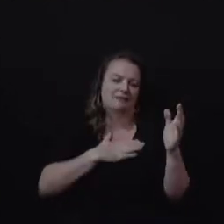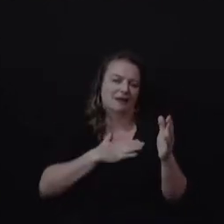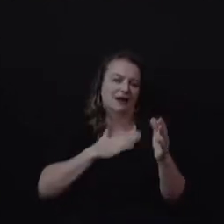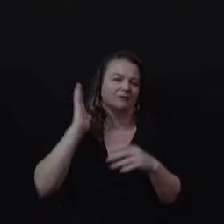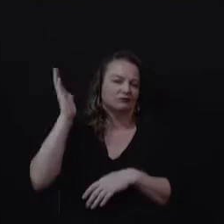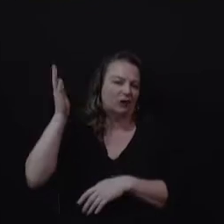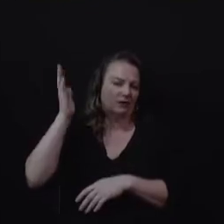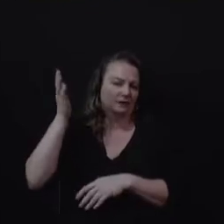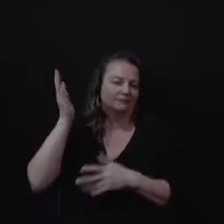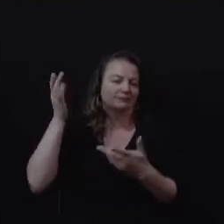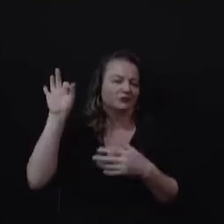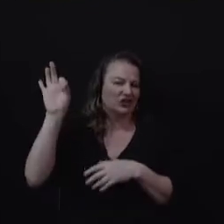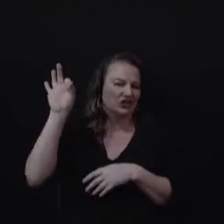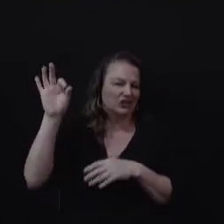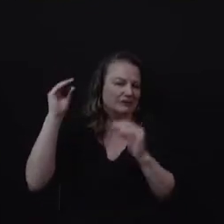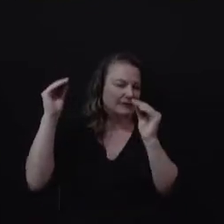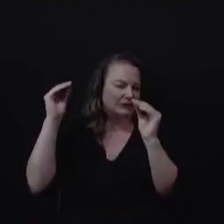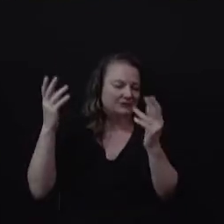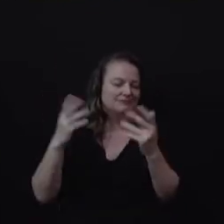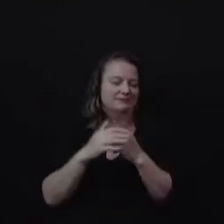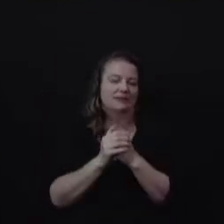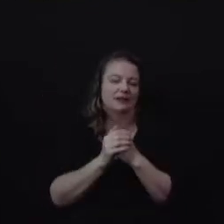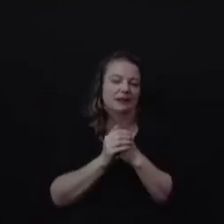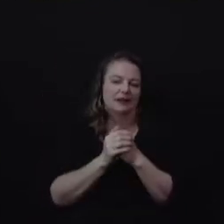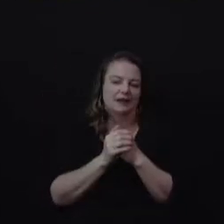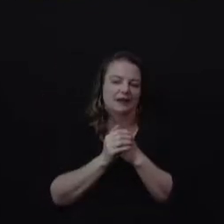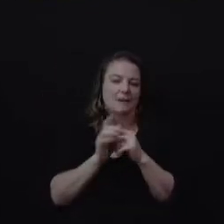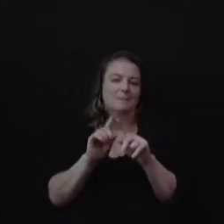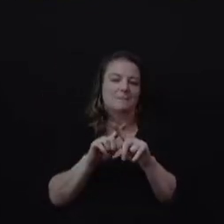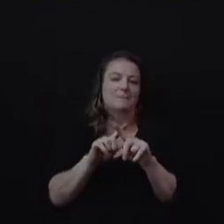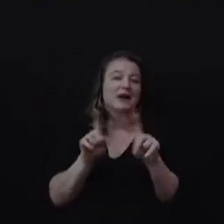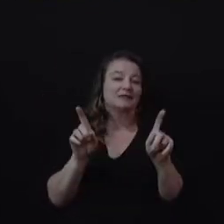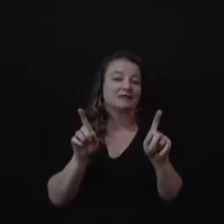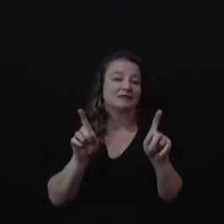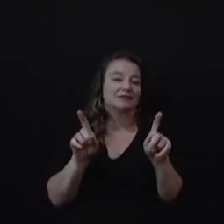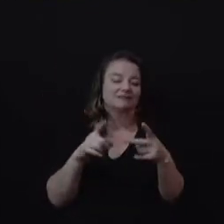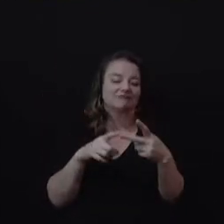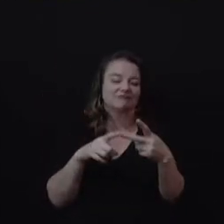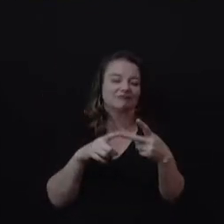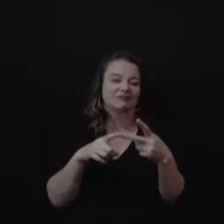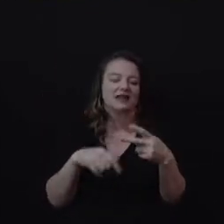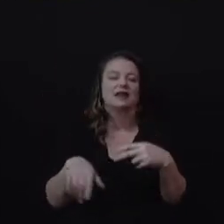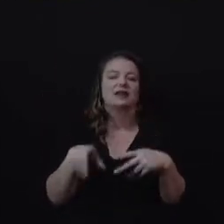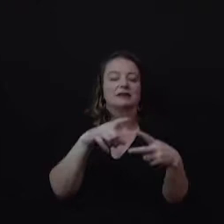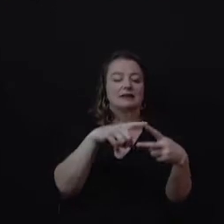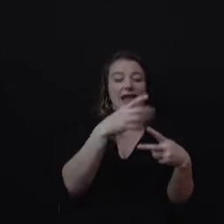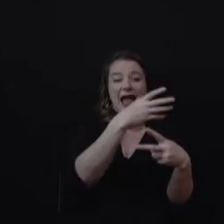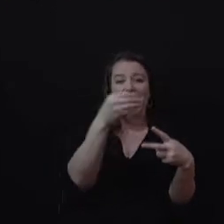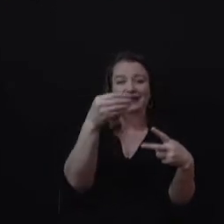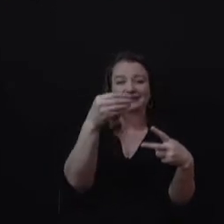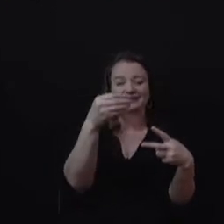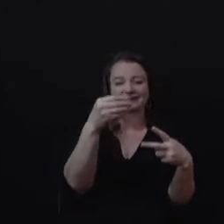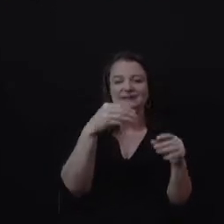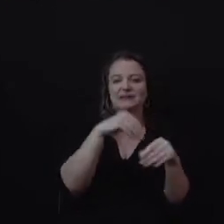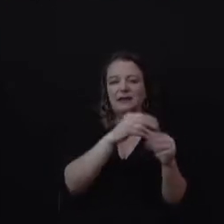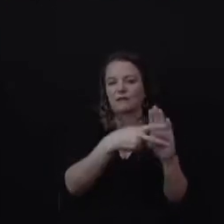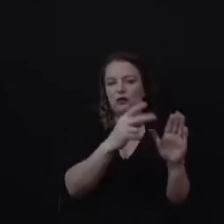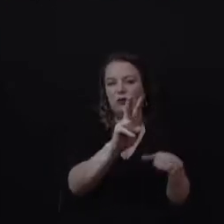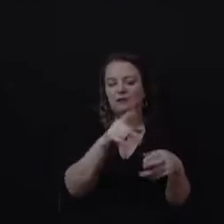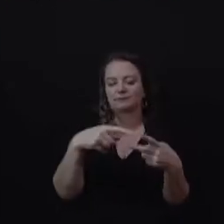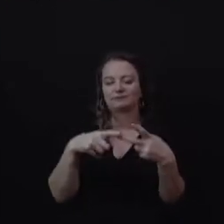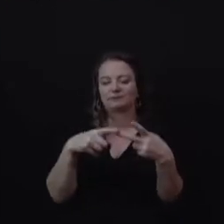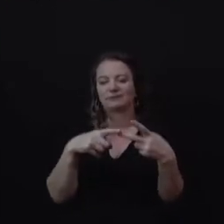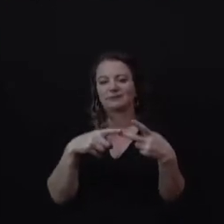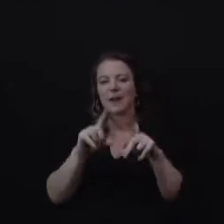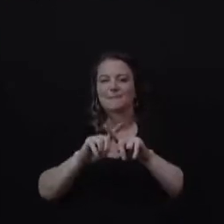this preaching, this teaching. But Paul uses the conjunction "and" in verse 1 and the